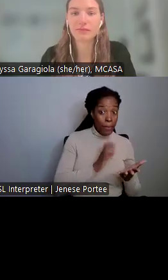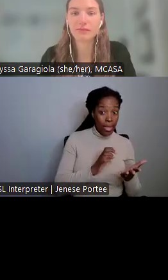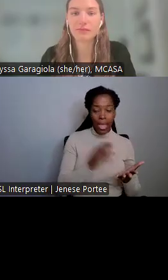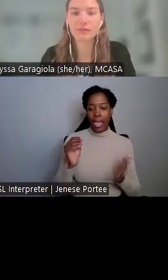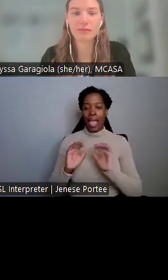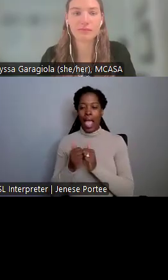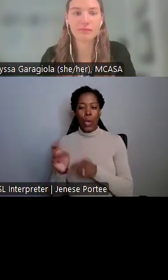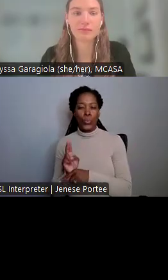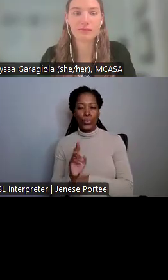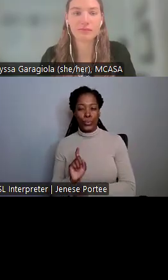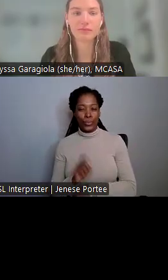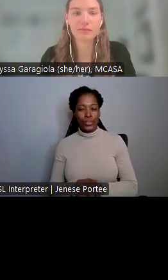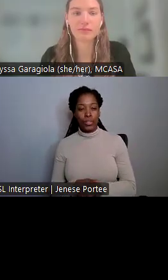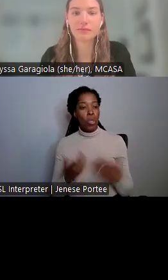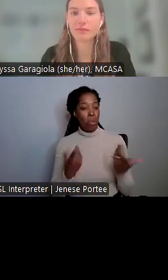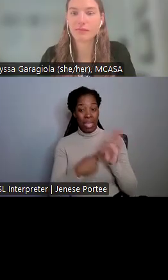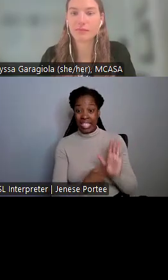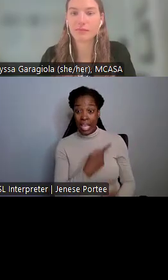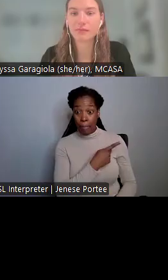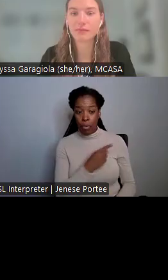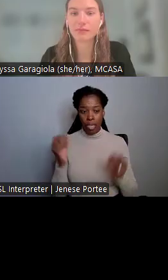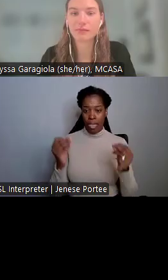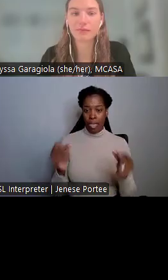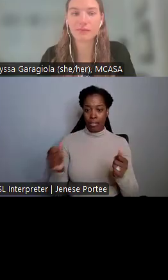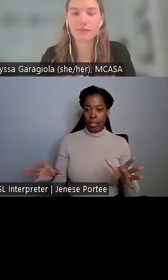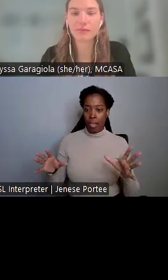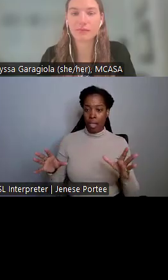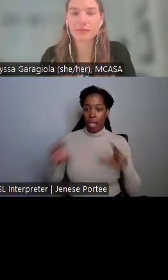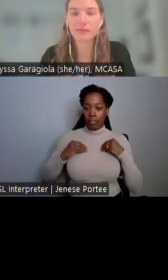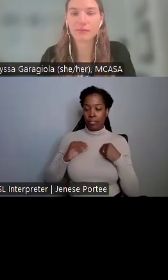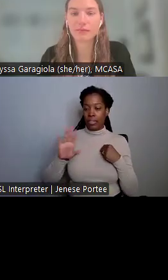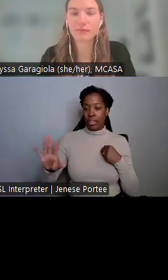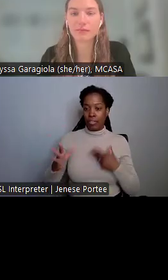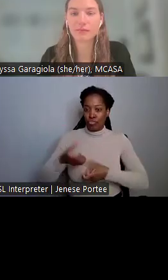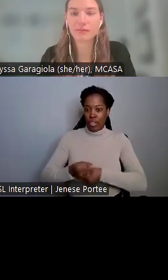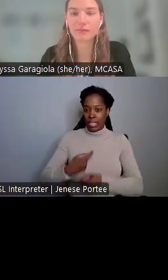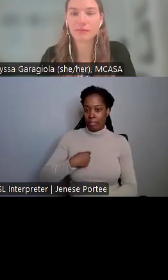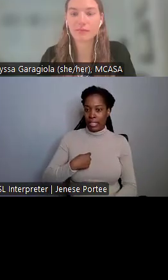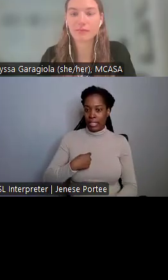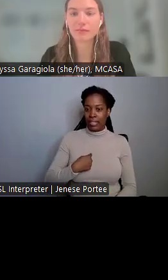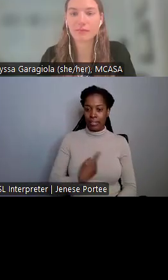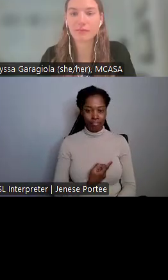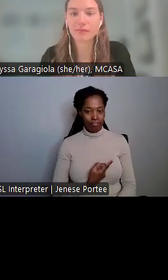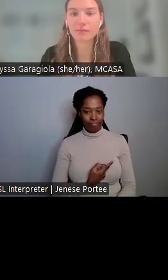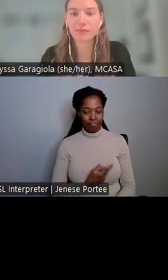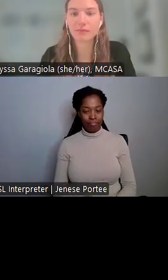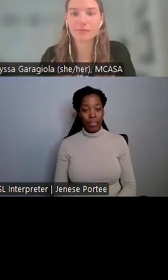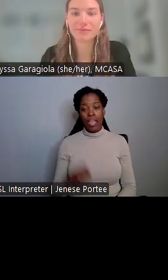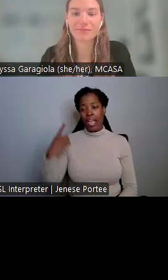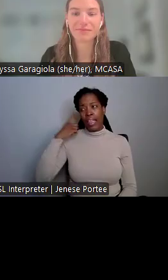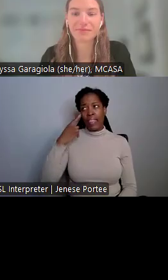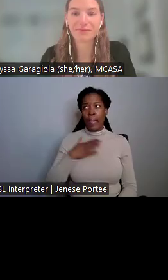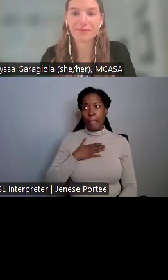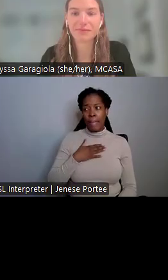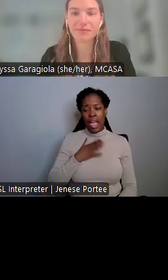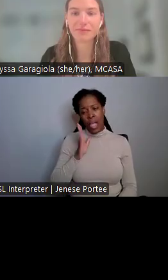this example here of instantly gaining trust. Um, I think my superpower would have to